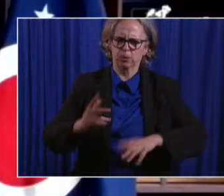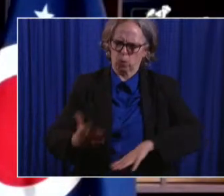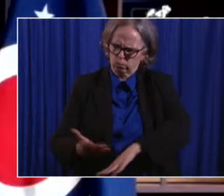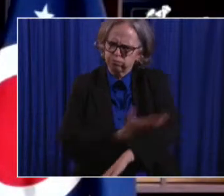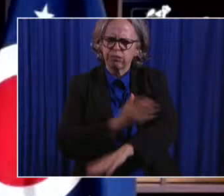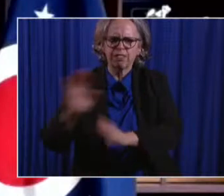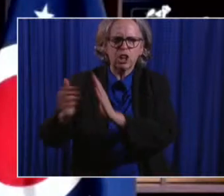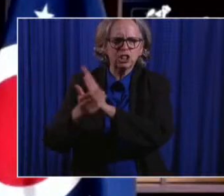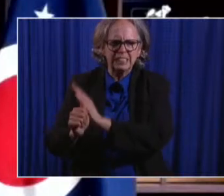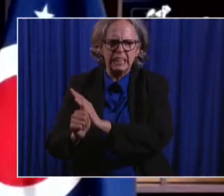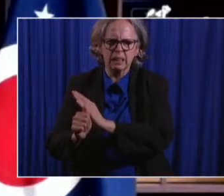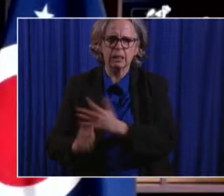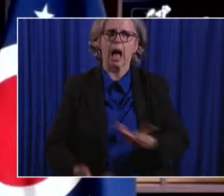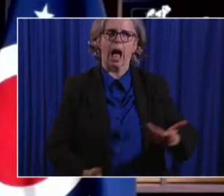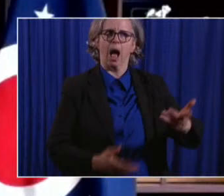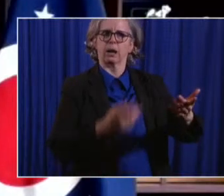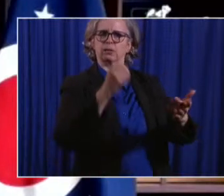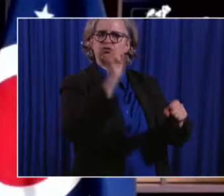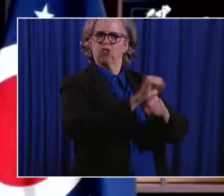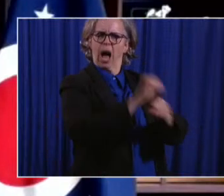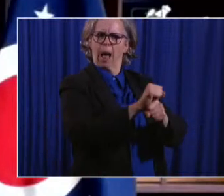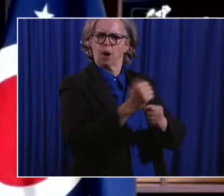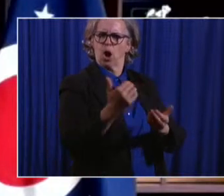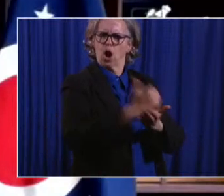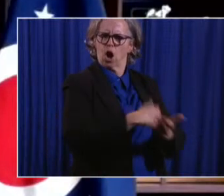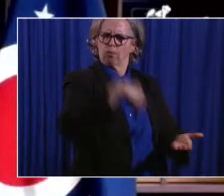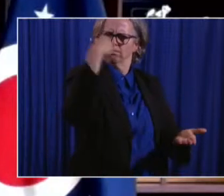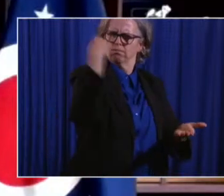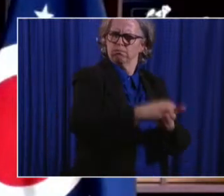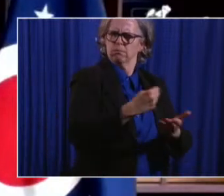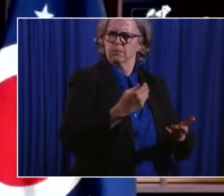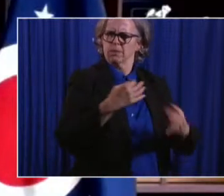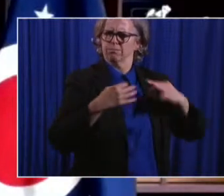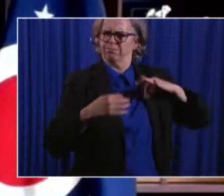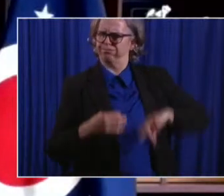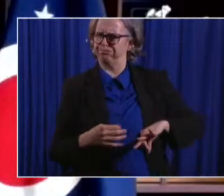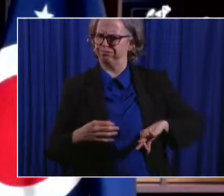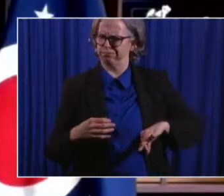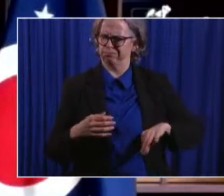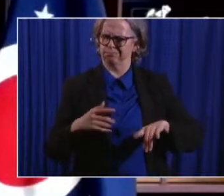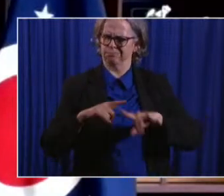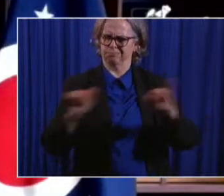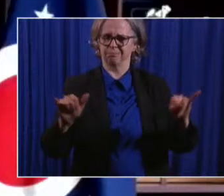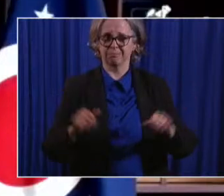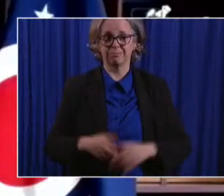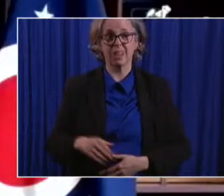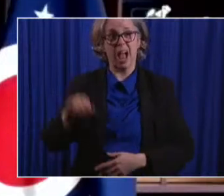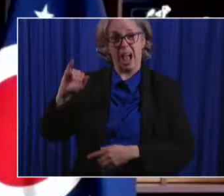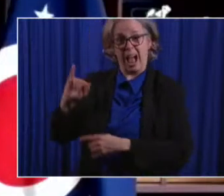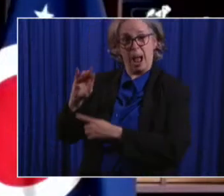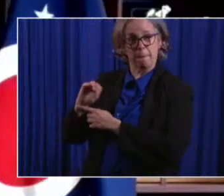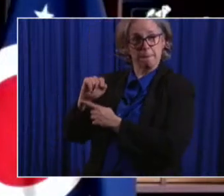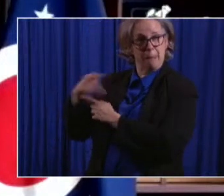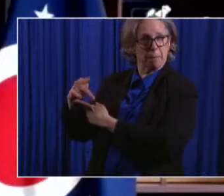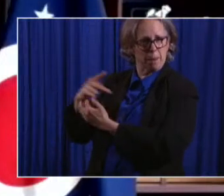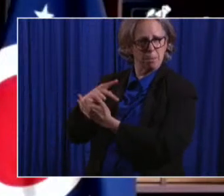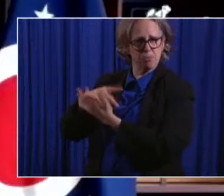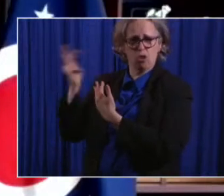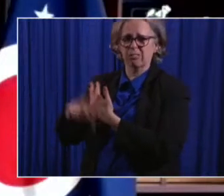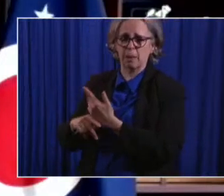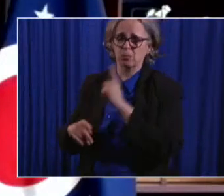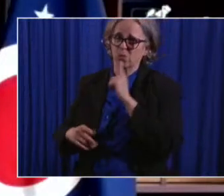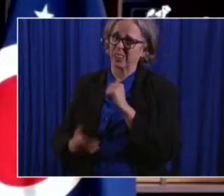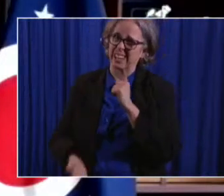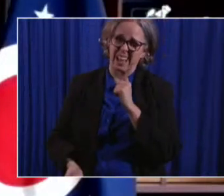earning power, and employers have the talent they need. With IMAP, you can be out of a job today, earning those credentials, and then moving into a